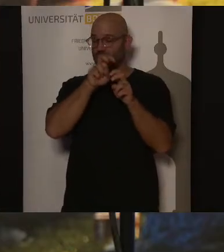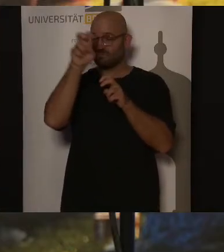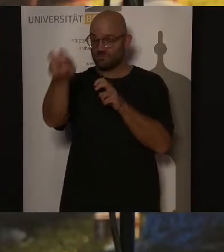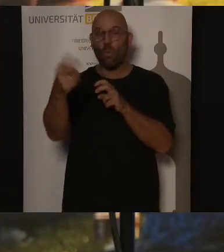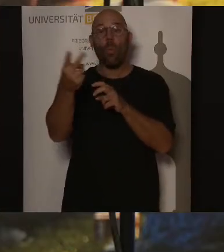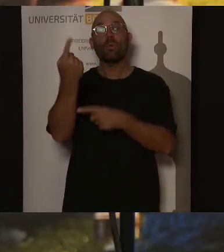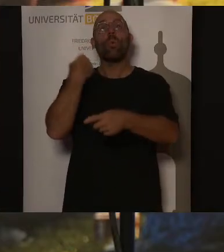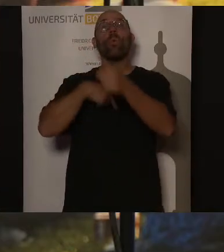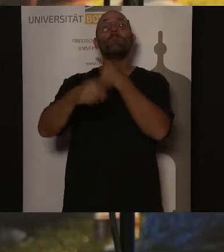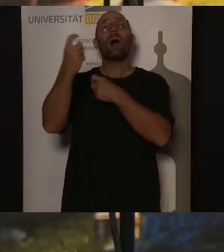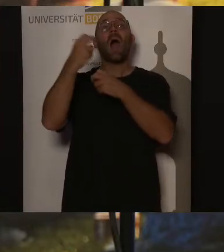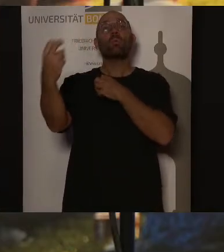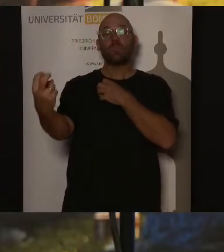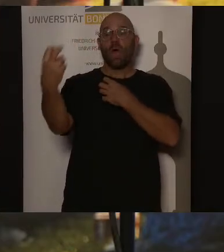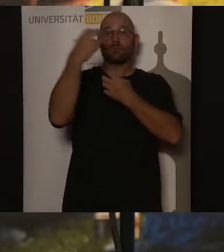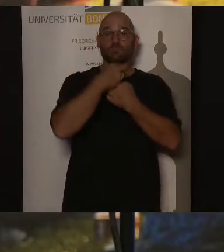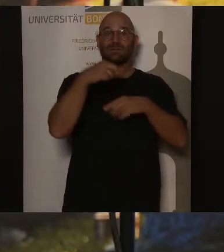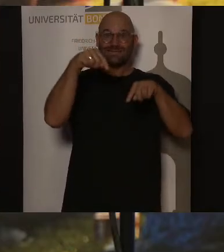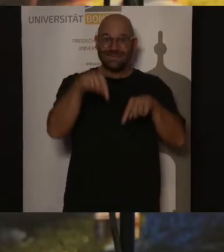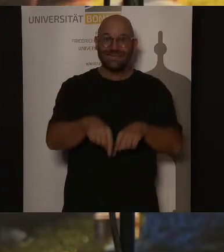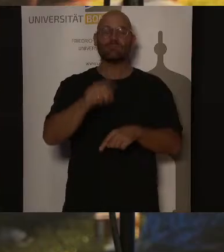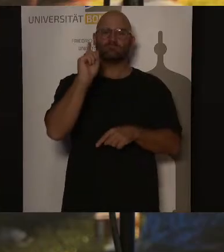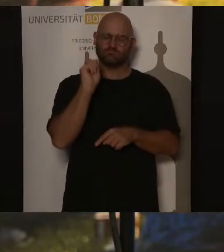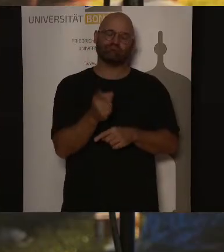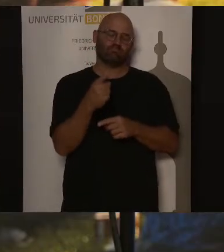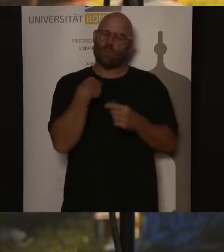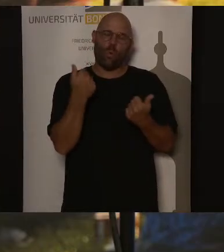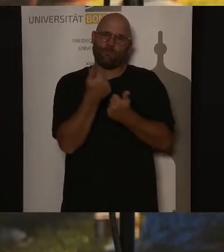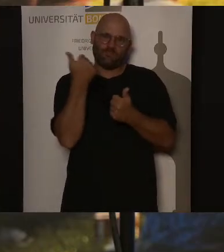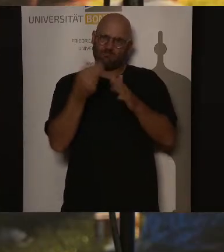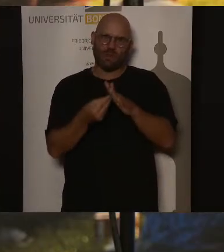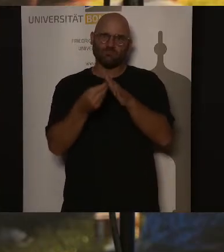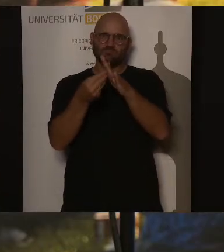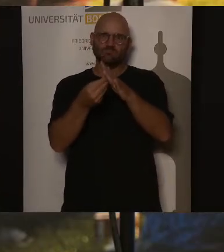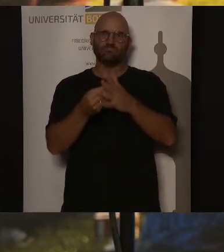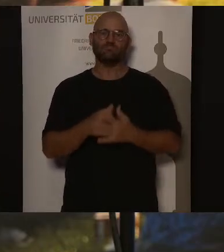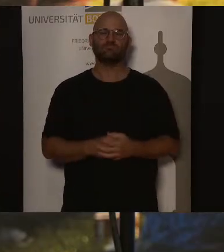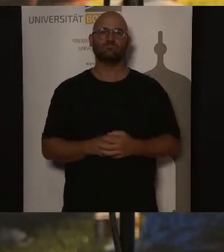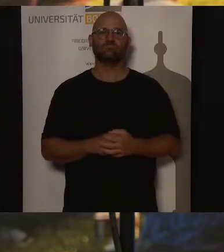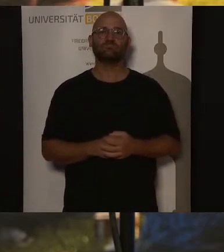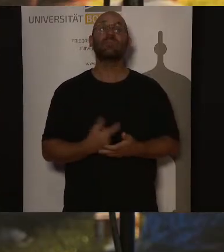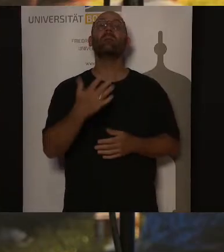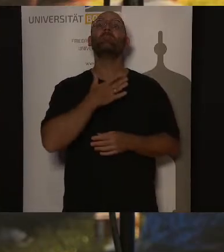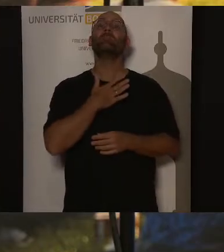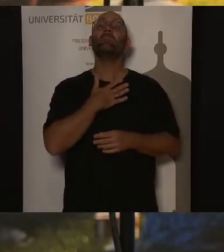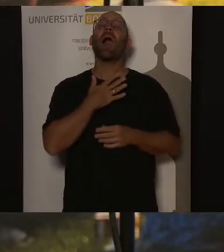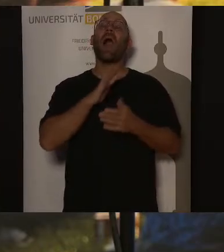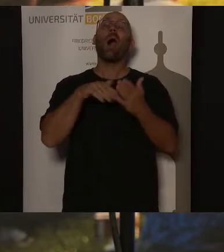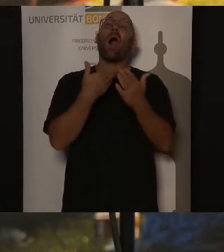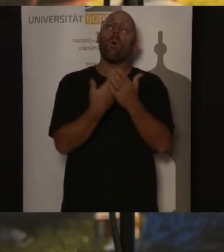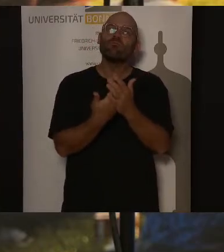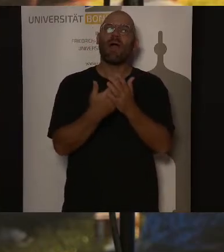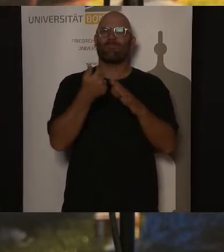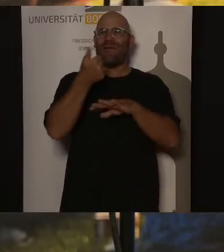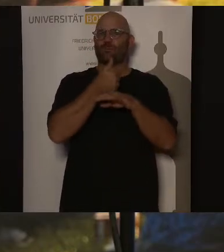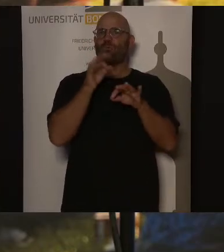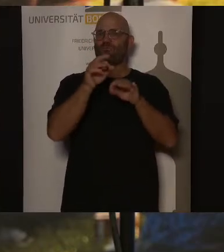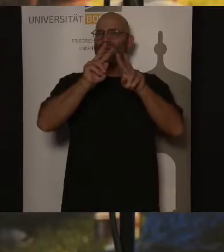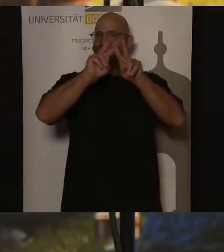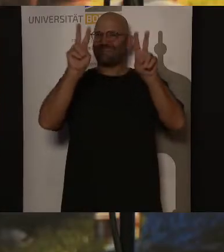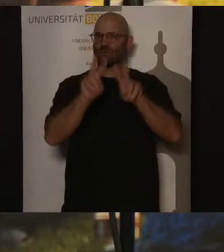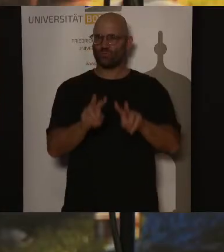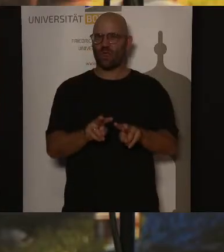opportunity as well. And if you come from abroad, then obviously we make sure that you feel welcome here as